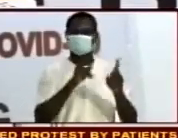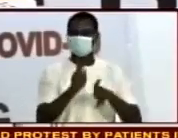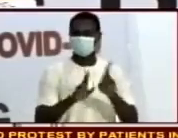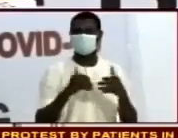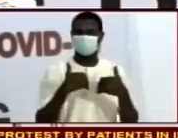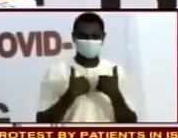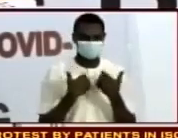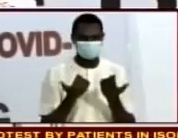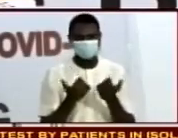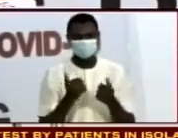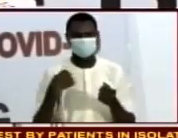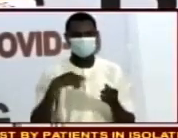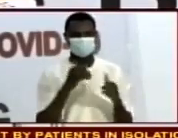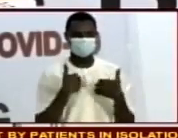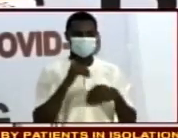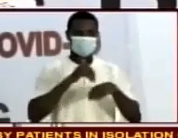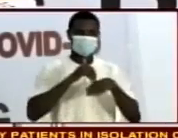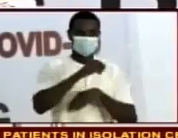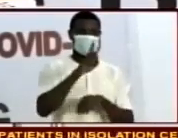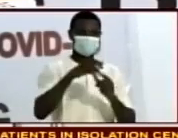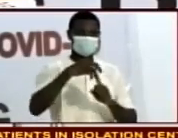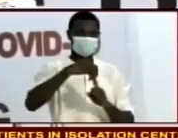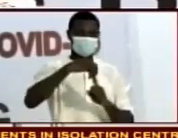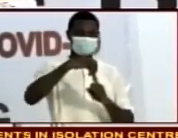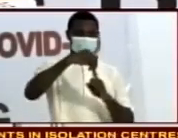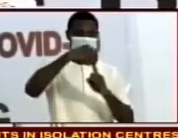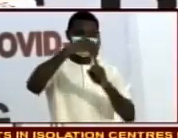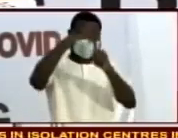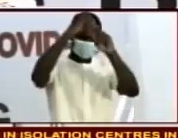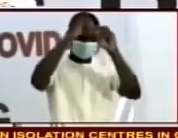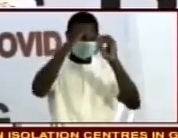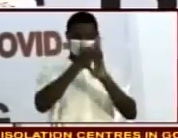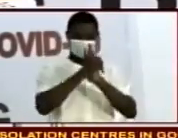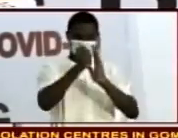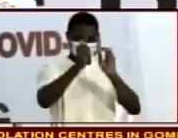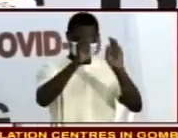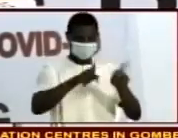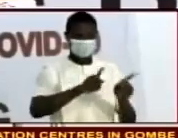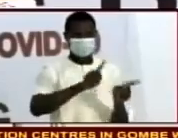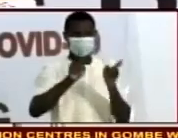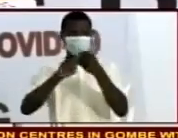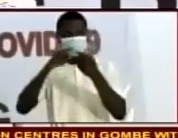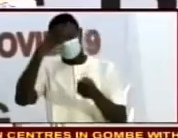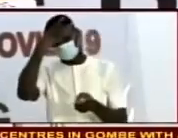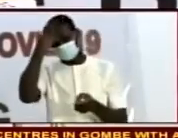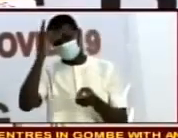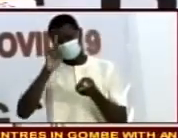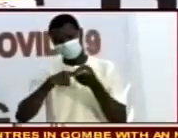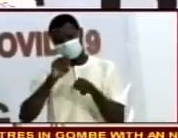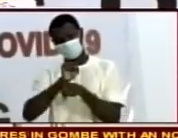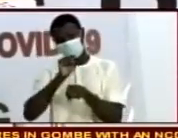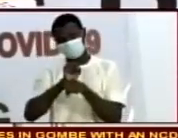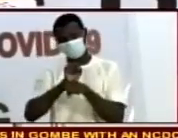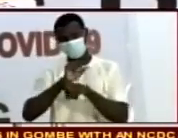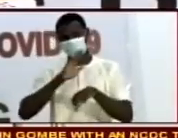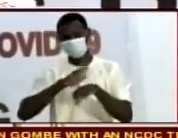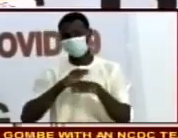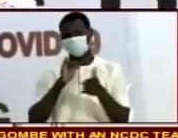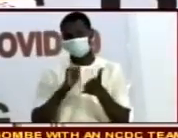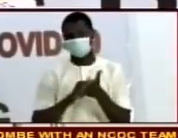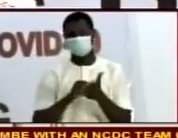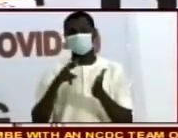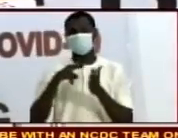that we sent in the team to go to Kano to work on this, and the report I got yesterday